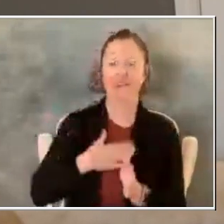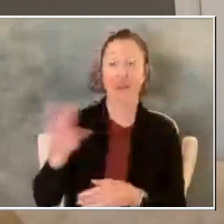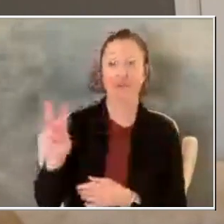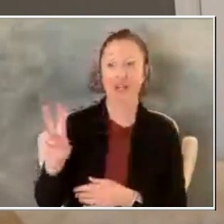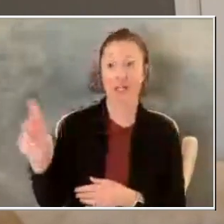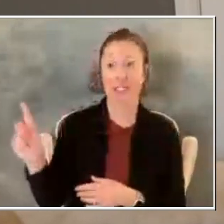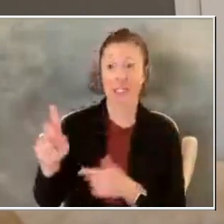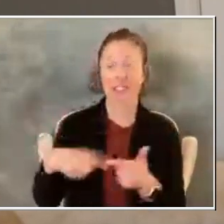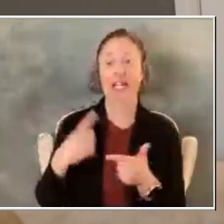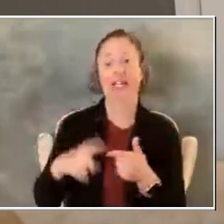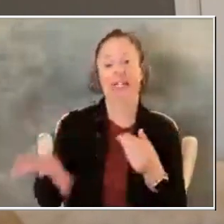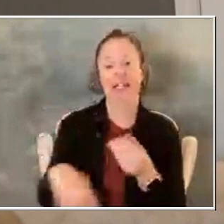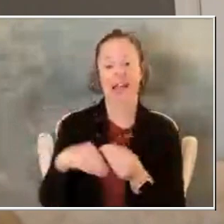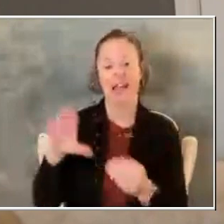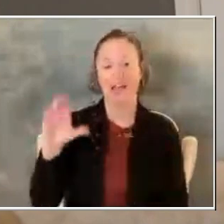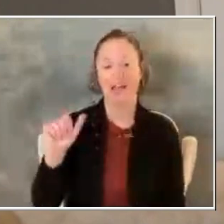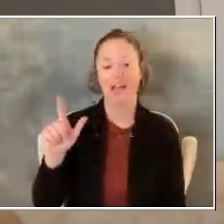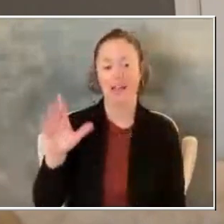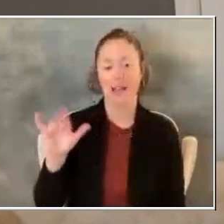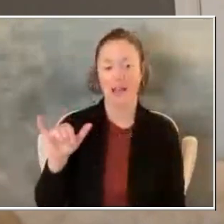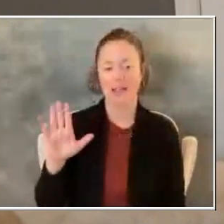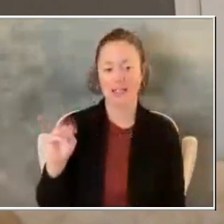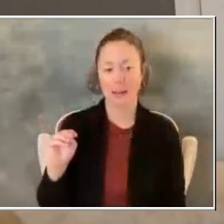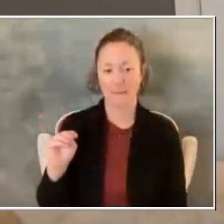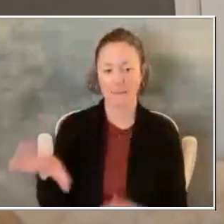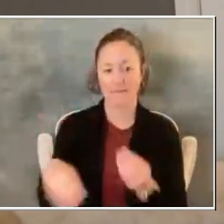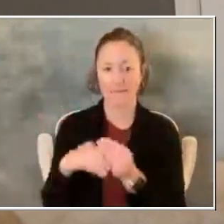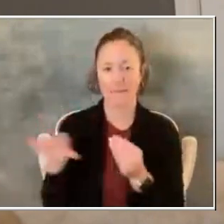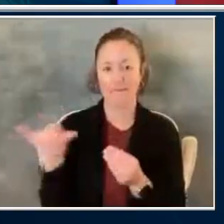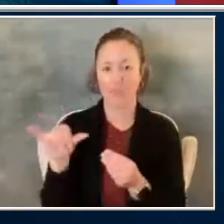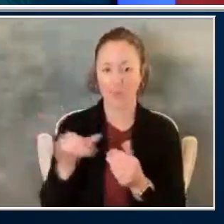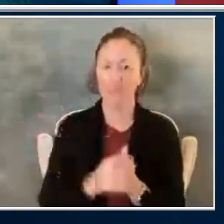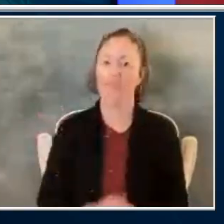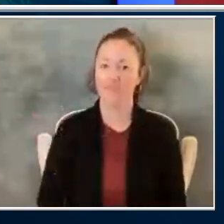and added a calcium supplement to my diet.